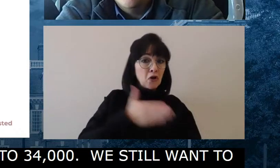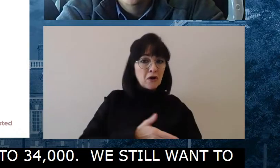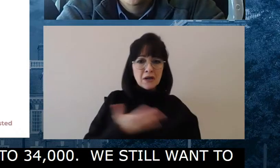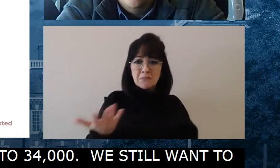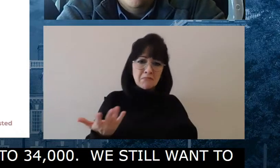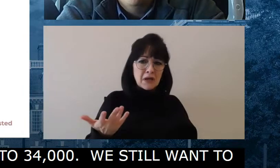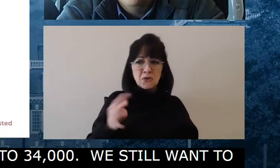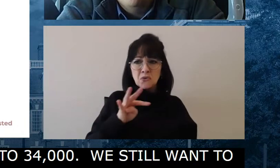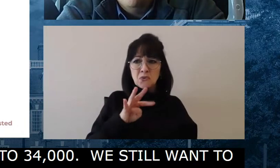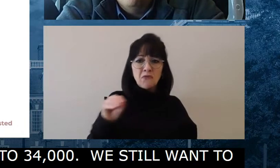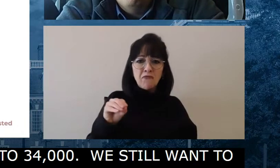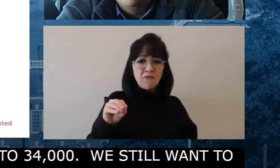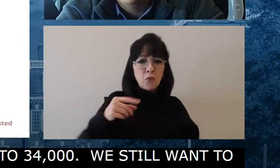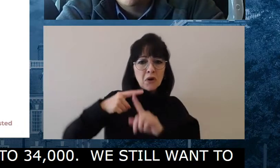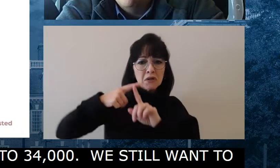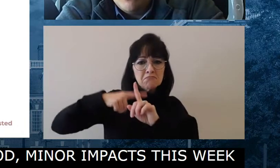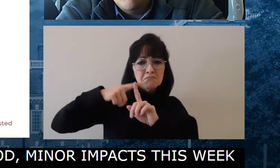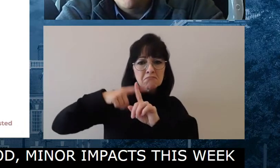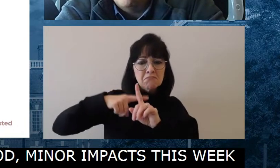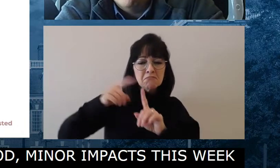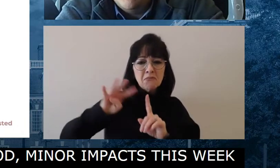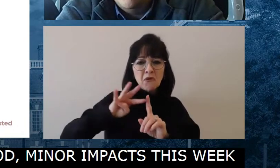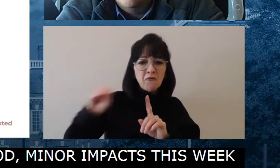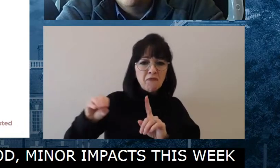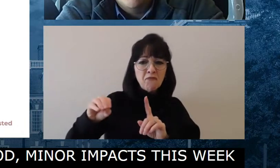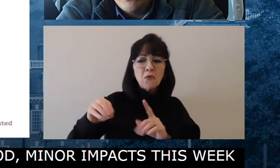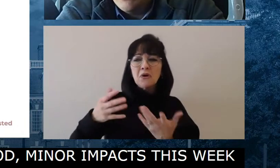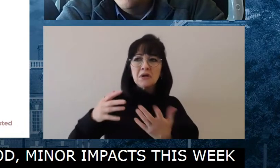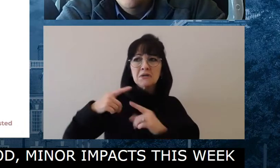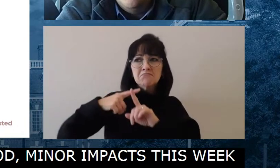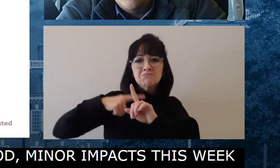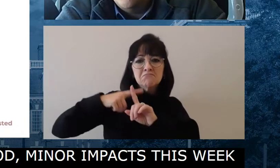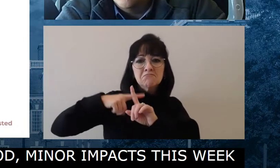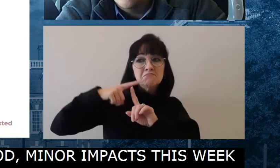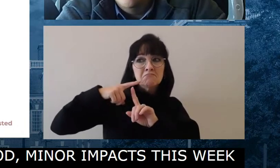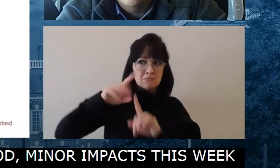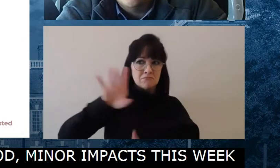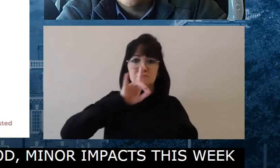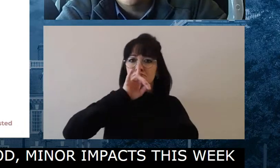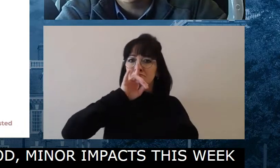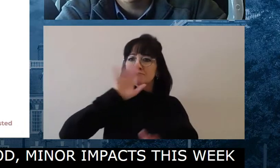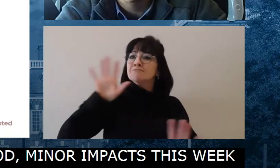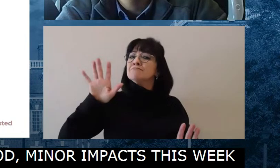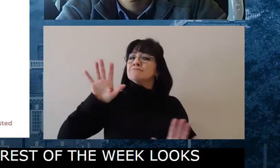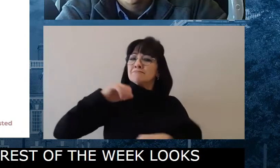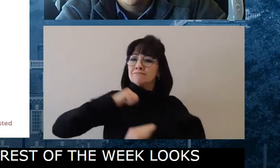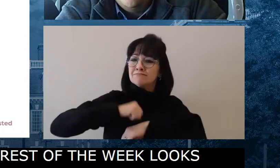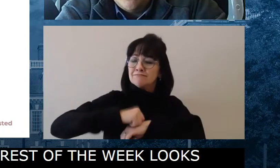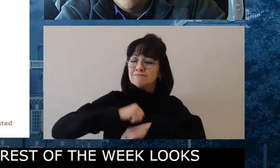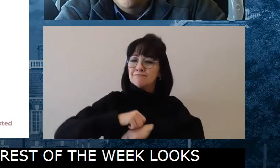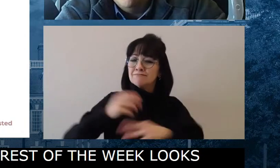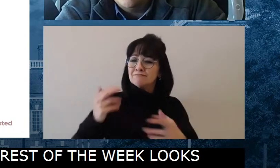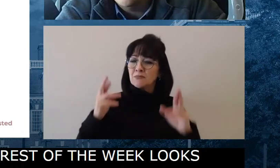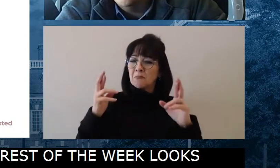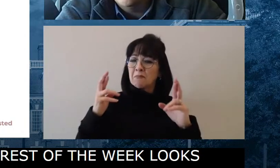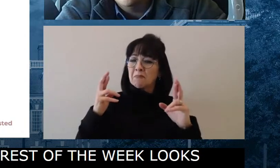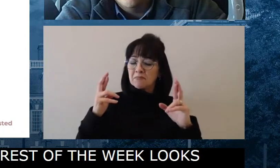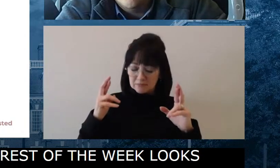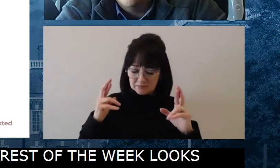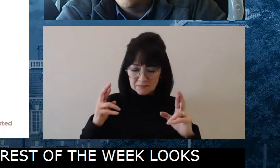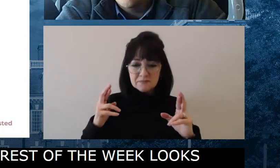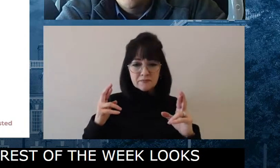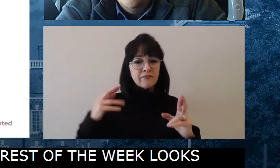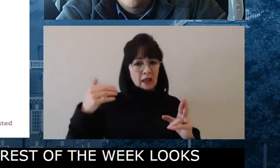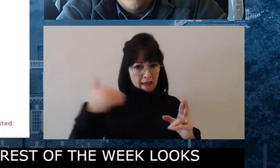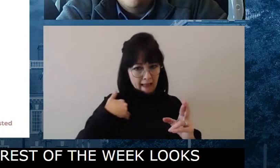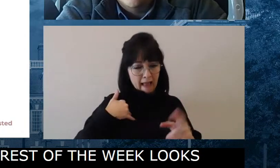not higher, this time next week when we report out on this. But again, de.gov/get tested. We have the at-home process that's